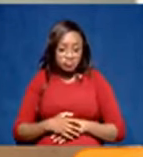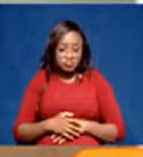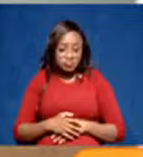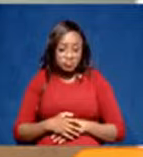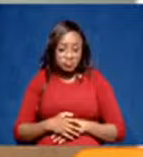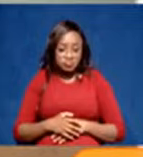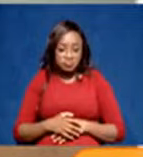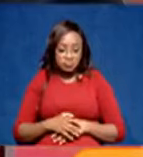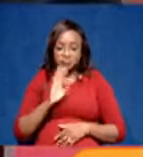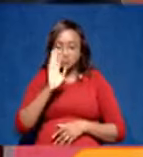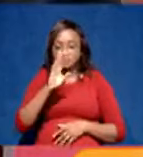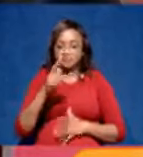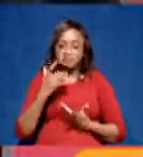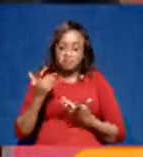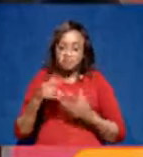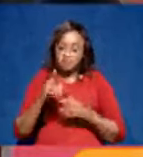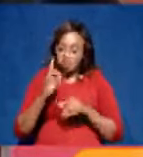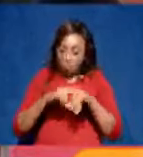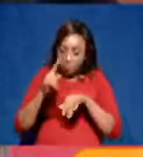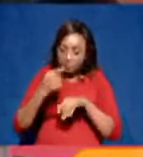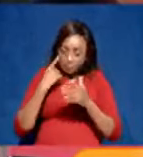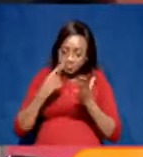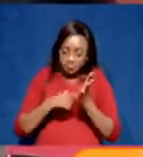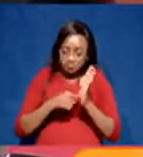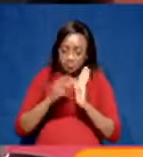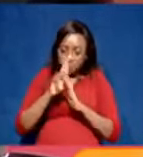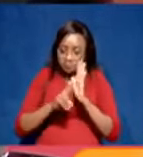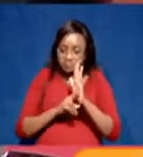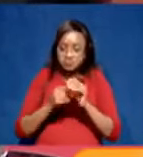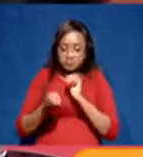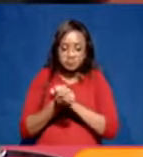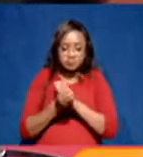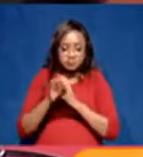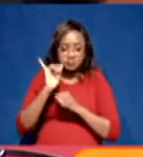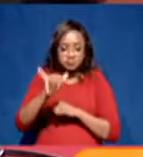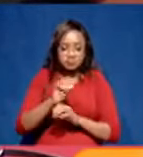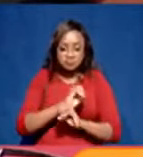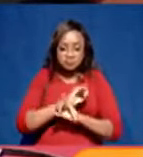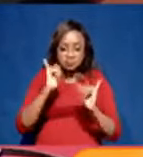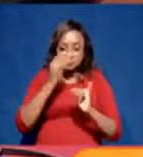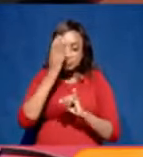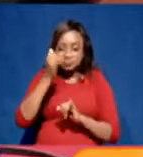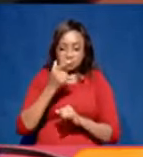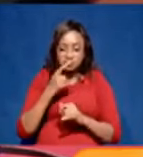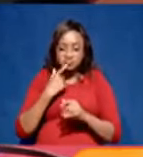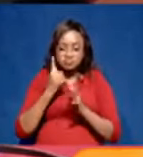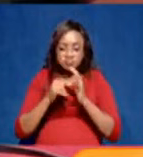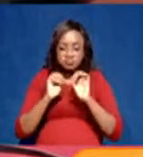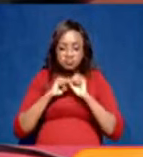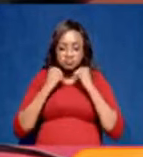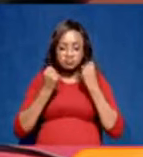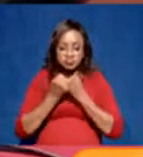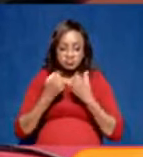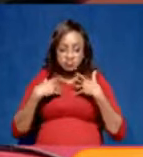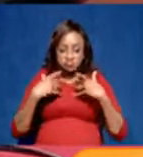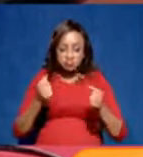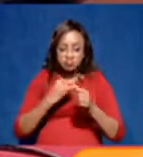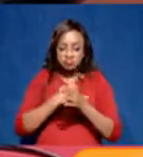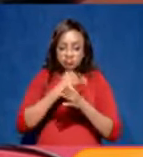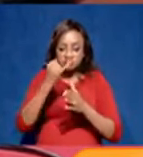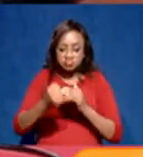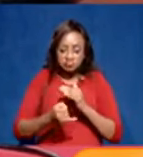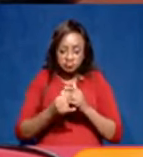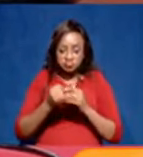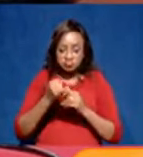Actually, when you look at the regulations, they sort of speak to that, because it says that the Social Health Authority, the cooperatives and MSME ministry, mm-hmm. and other